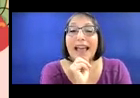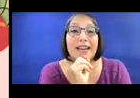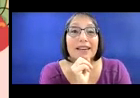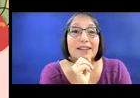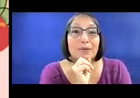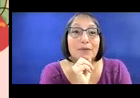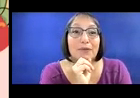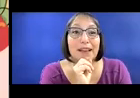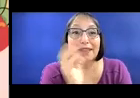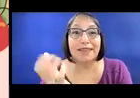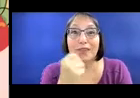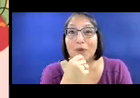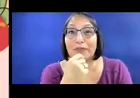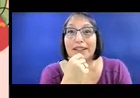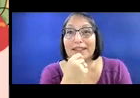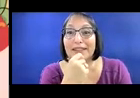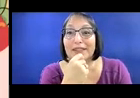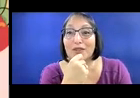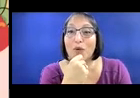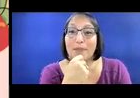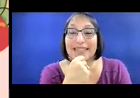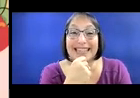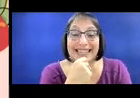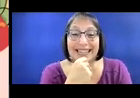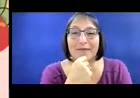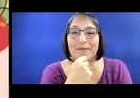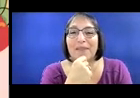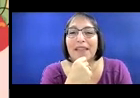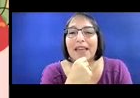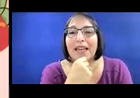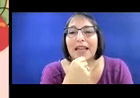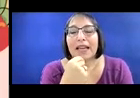And sort of, as I say, swiftly swap seasonings.